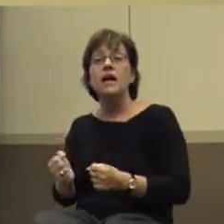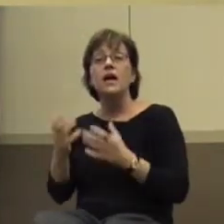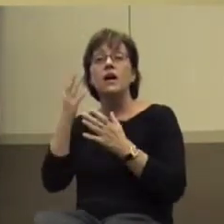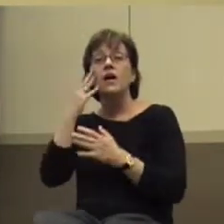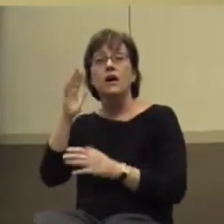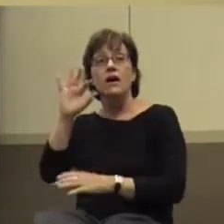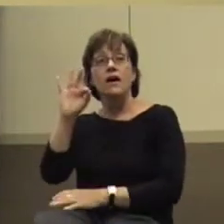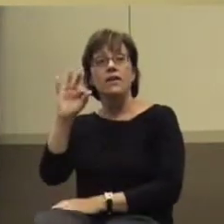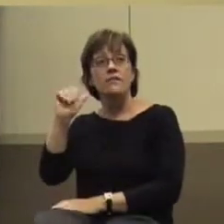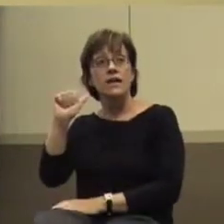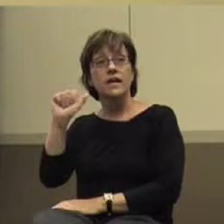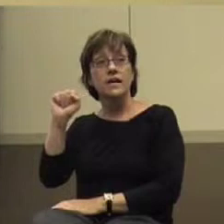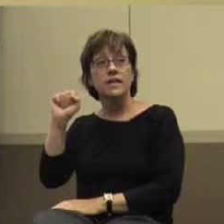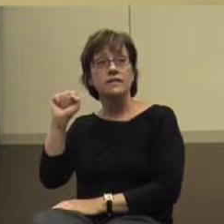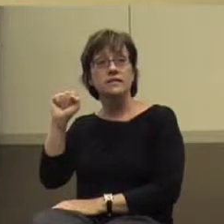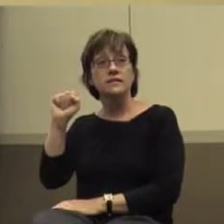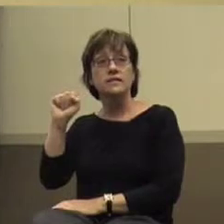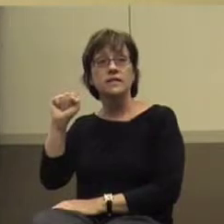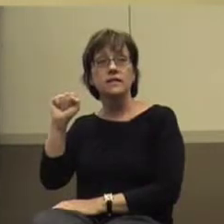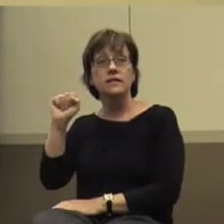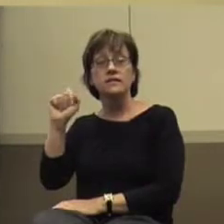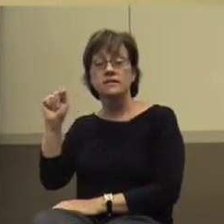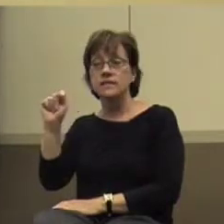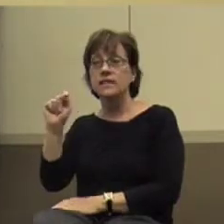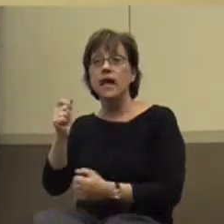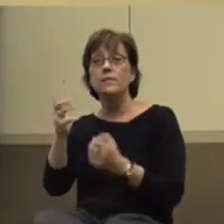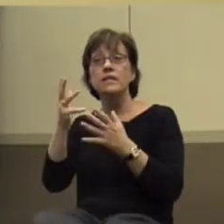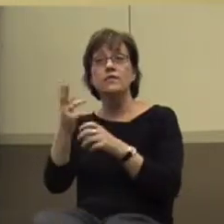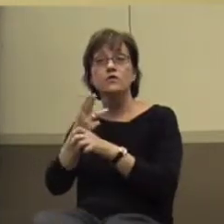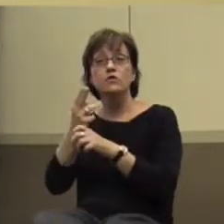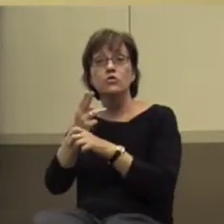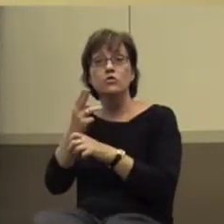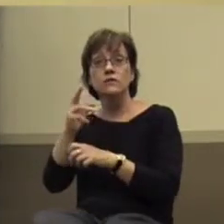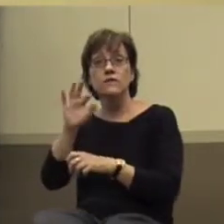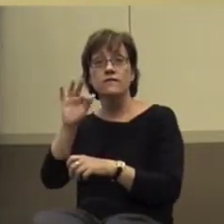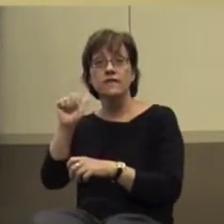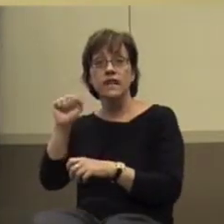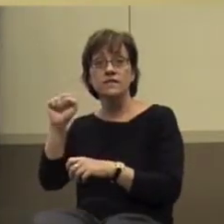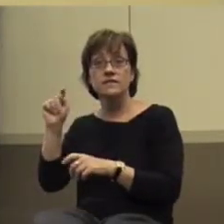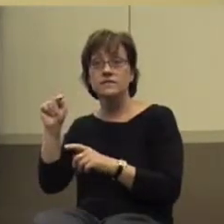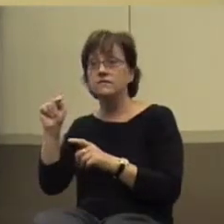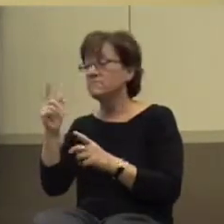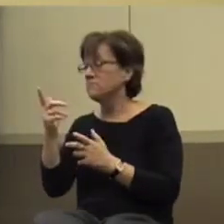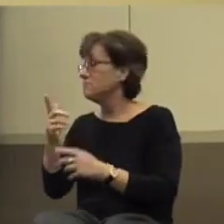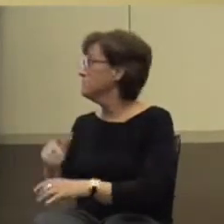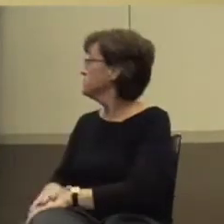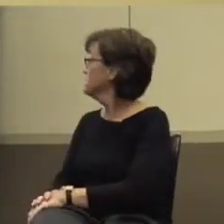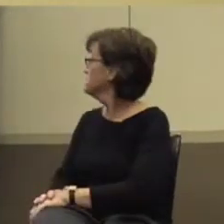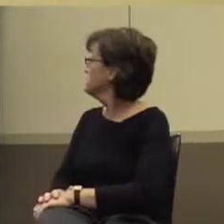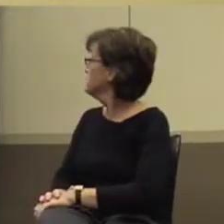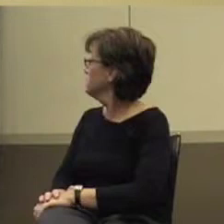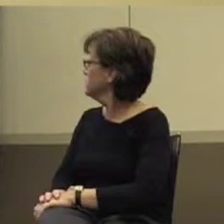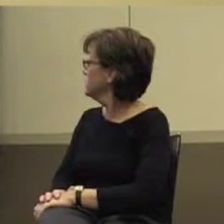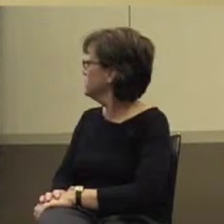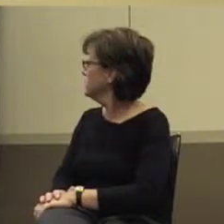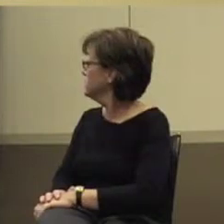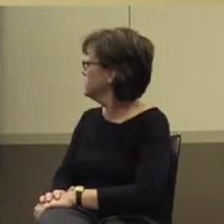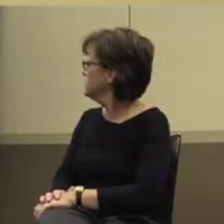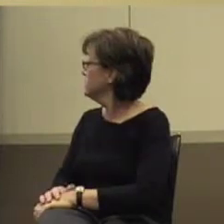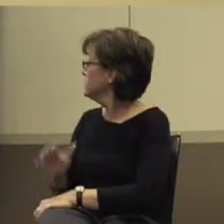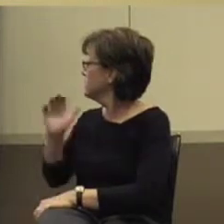FAST? Yeah. Okay. So Carr and Duran, the MAS, they authored that, and then